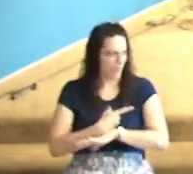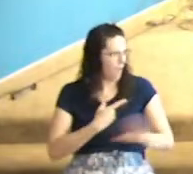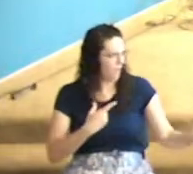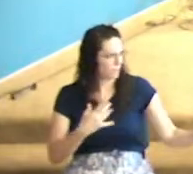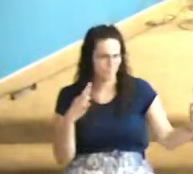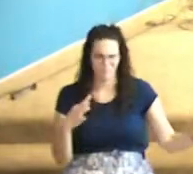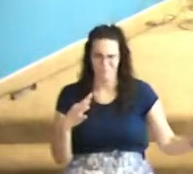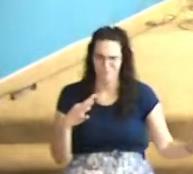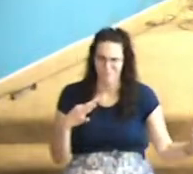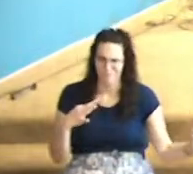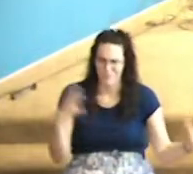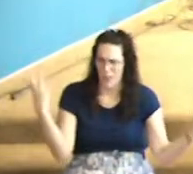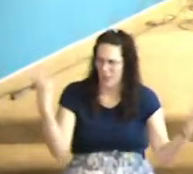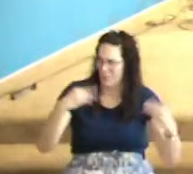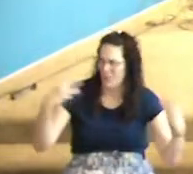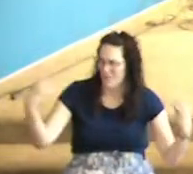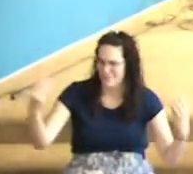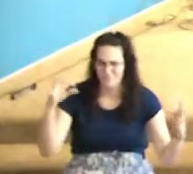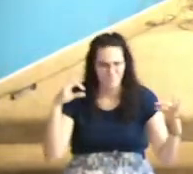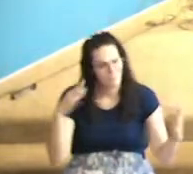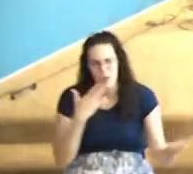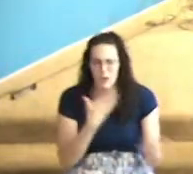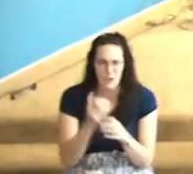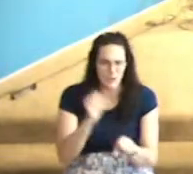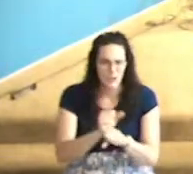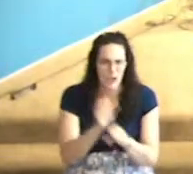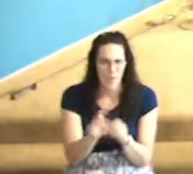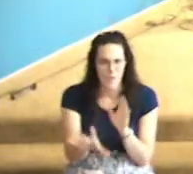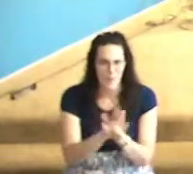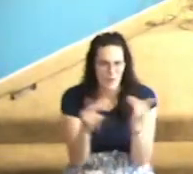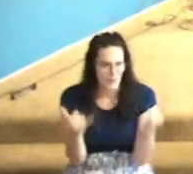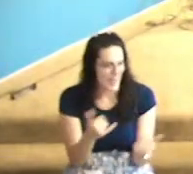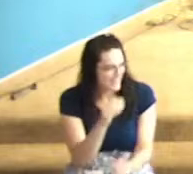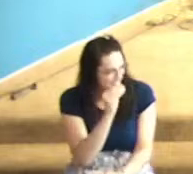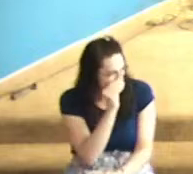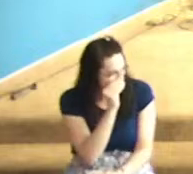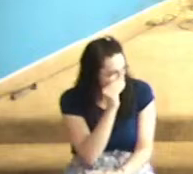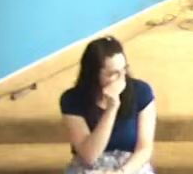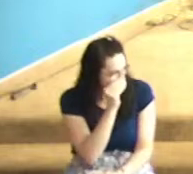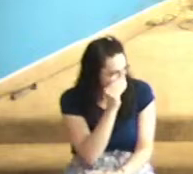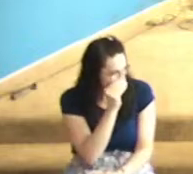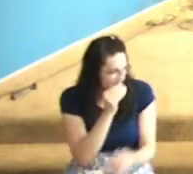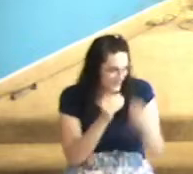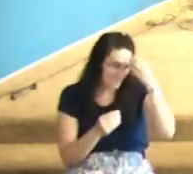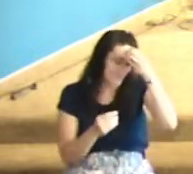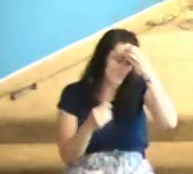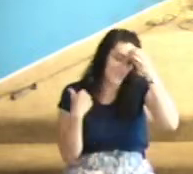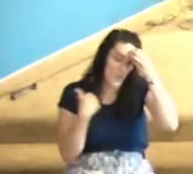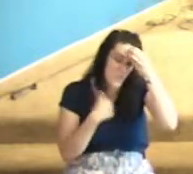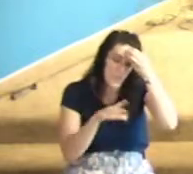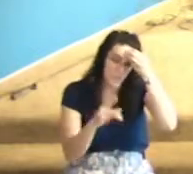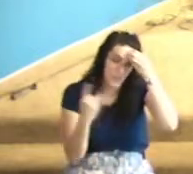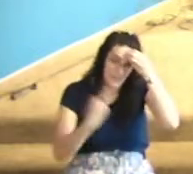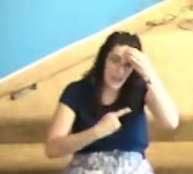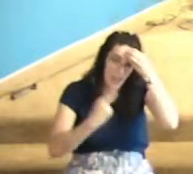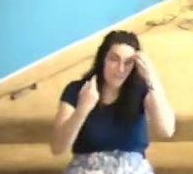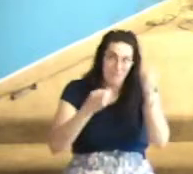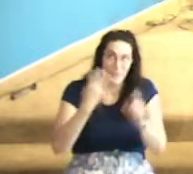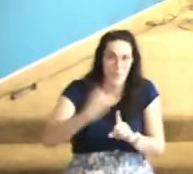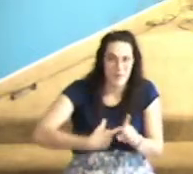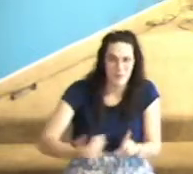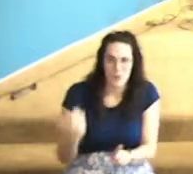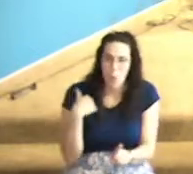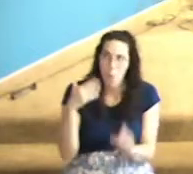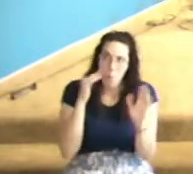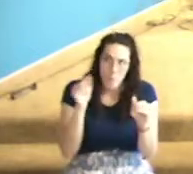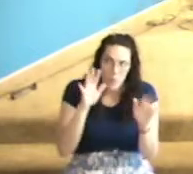good job or what? Yeah, fine job, Trina. So we picked that months ago with the hope that weather will cooperate,